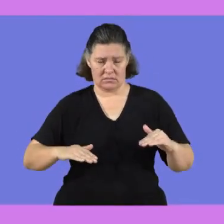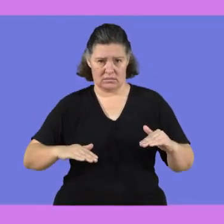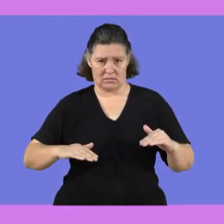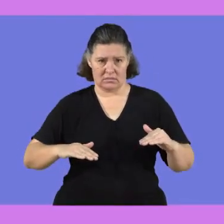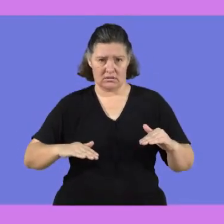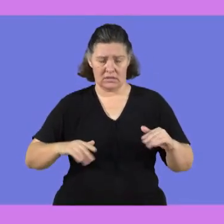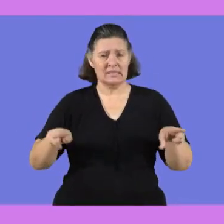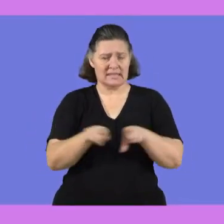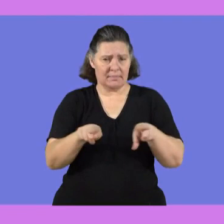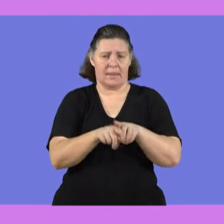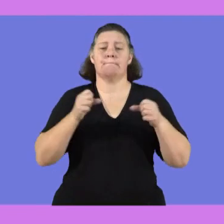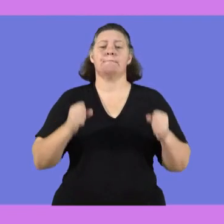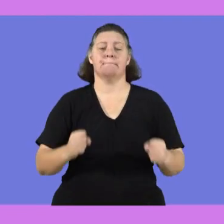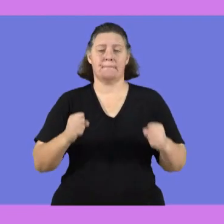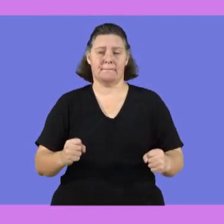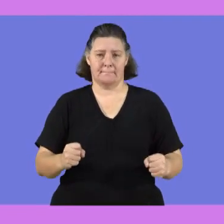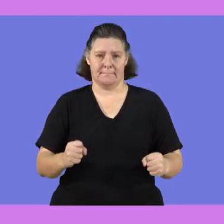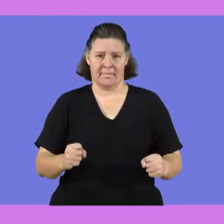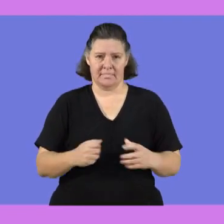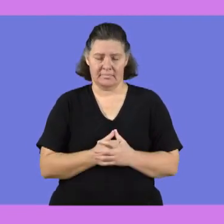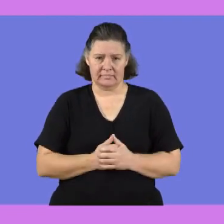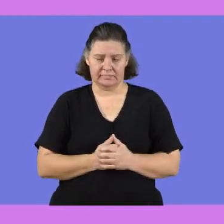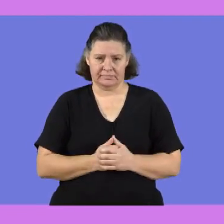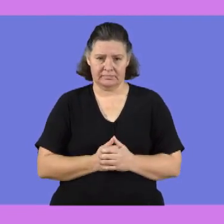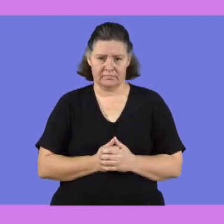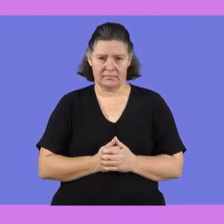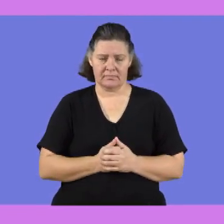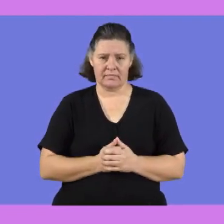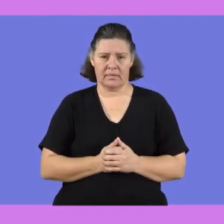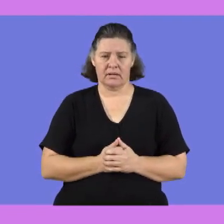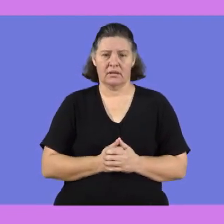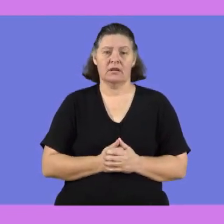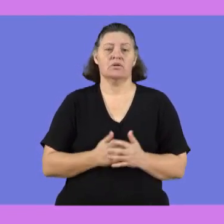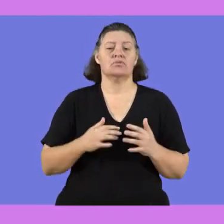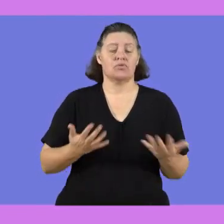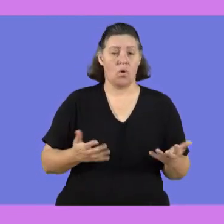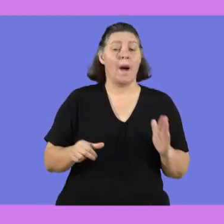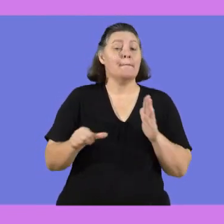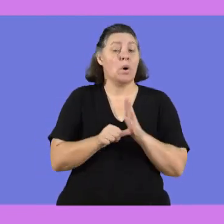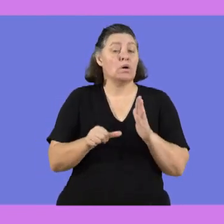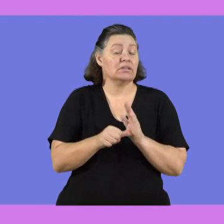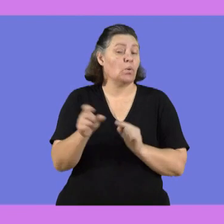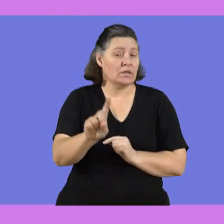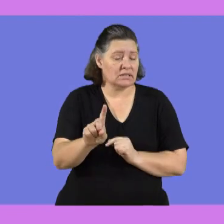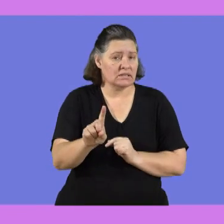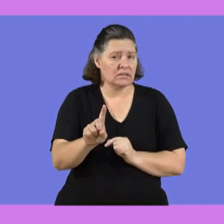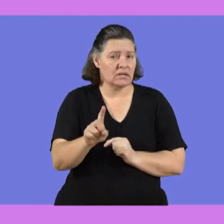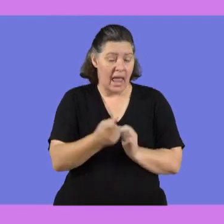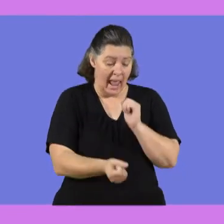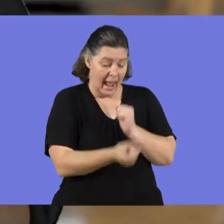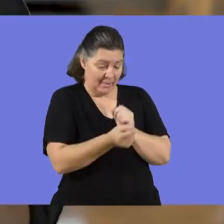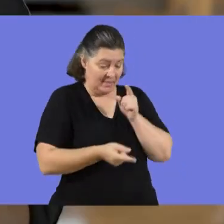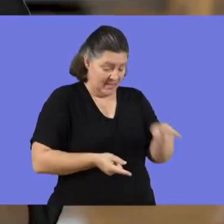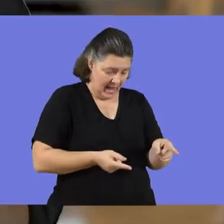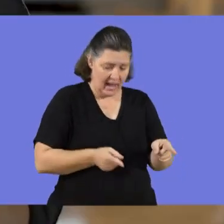one decreases as well. And when one variable increases, the other one increases as well. So what